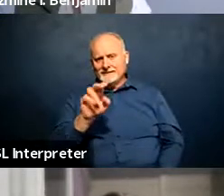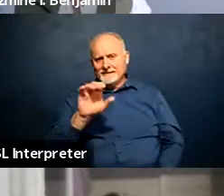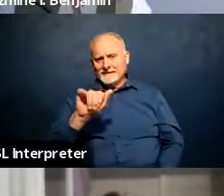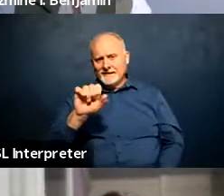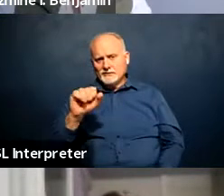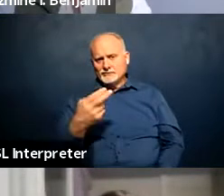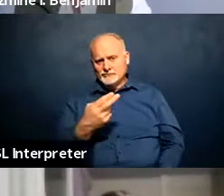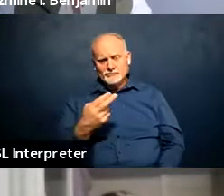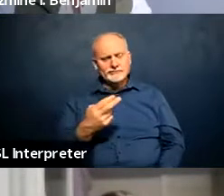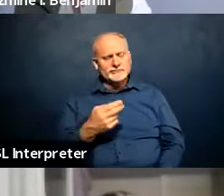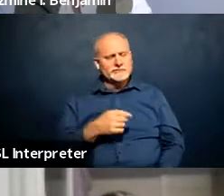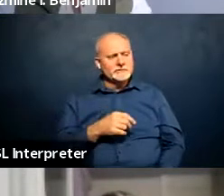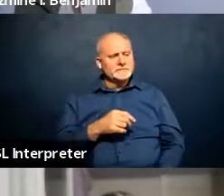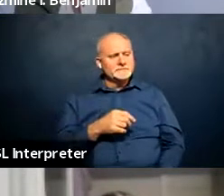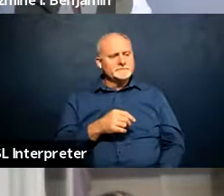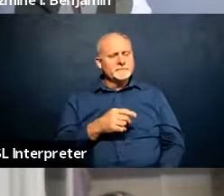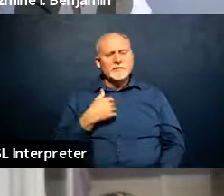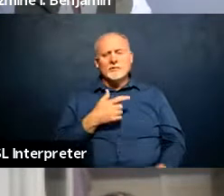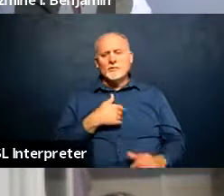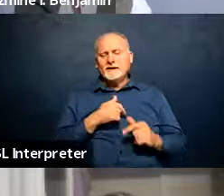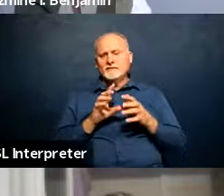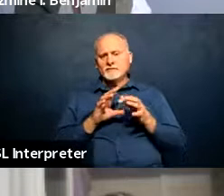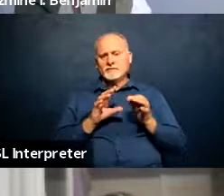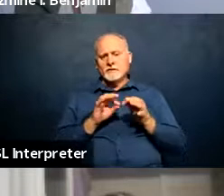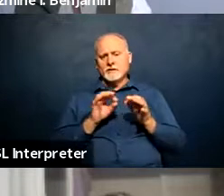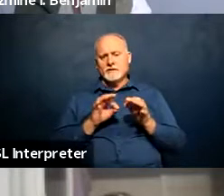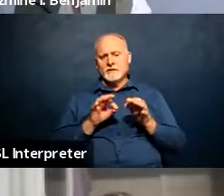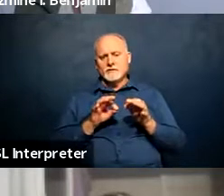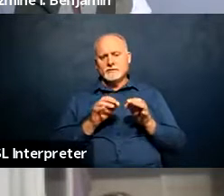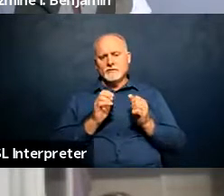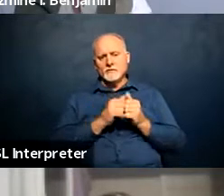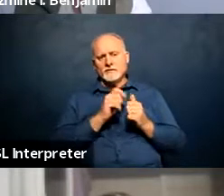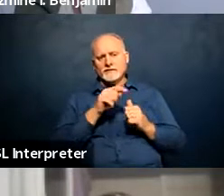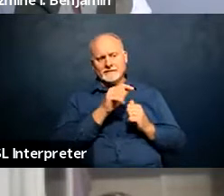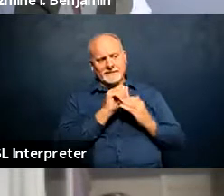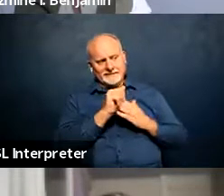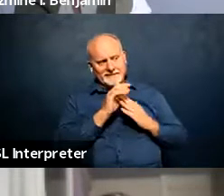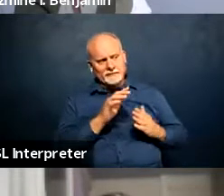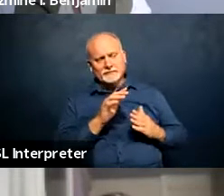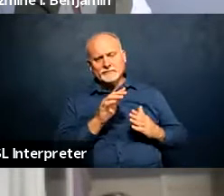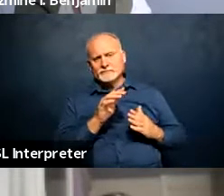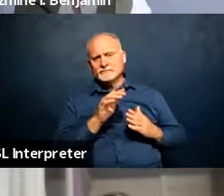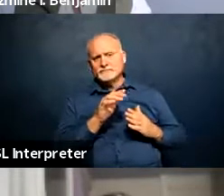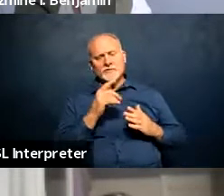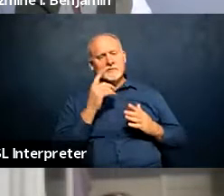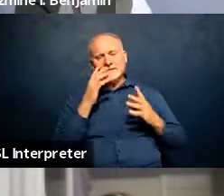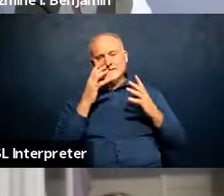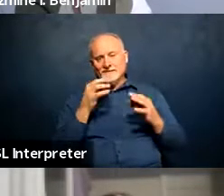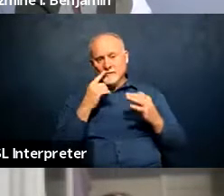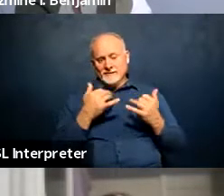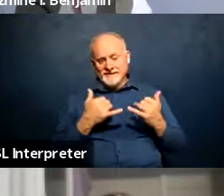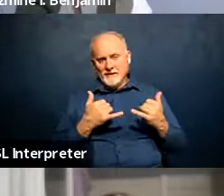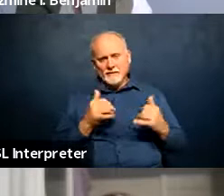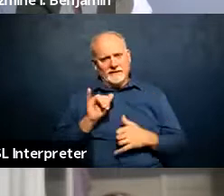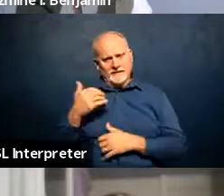we've talked with our administration and leadership and decided that for similar to the